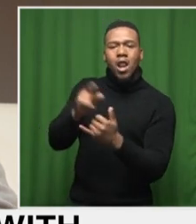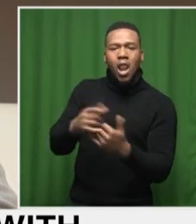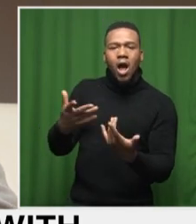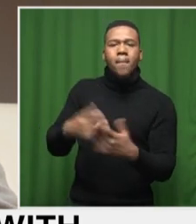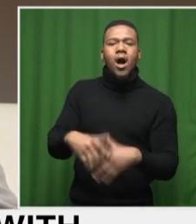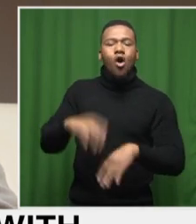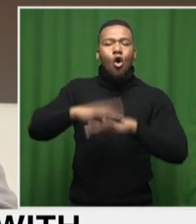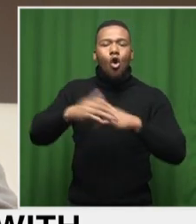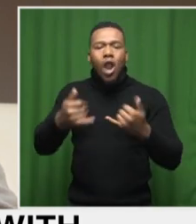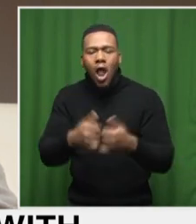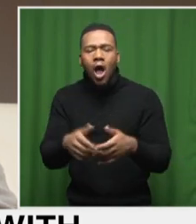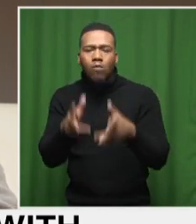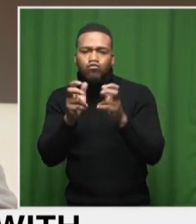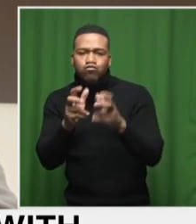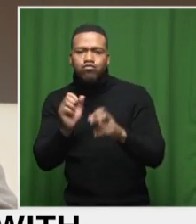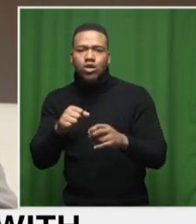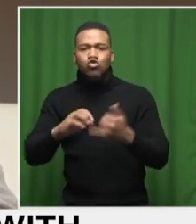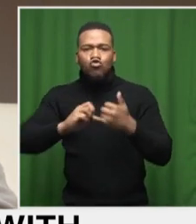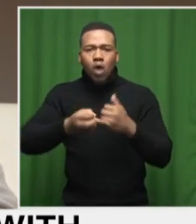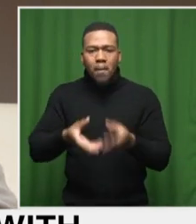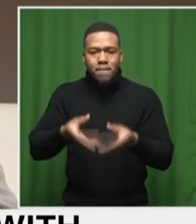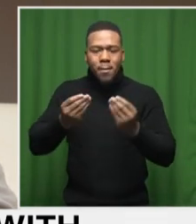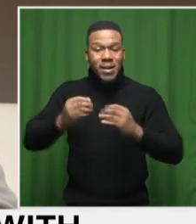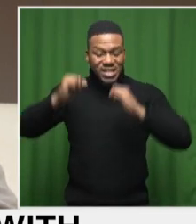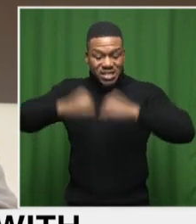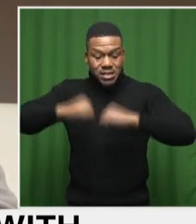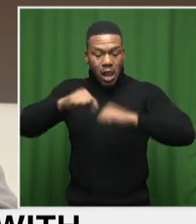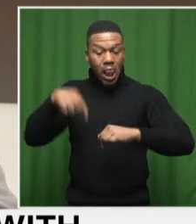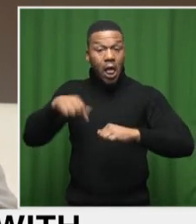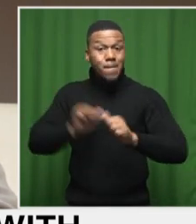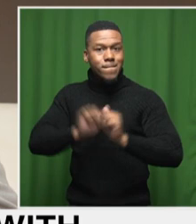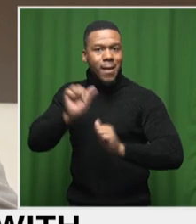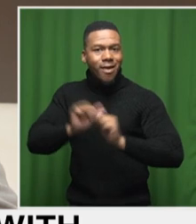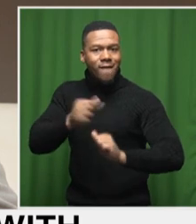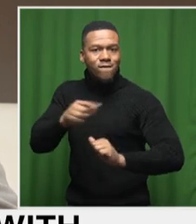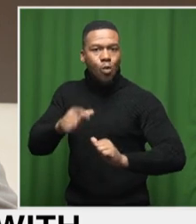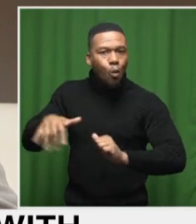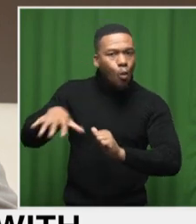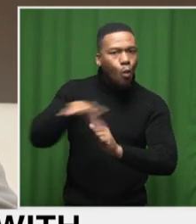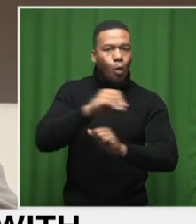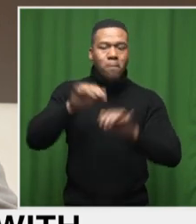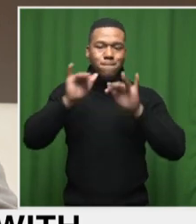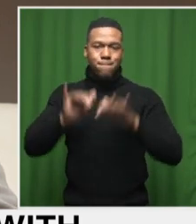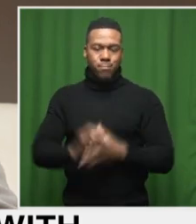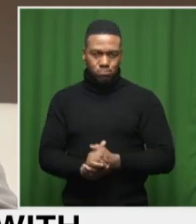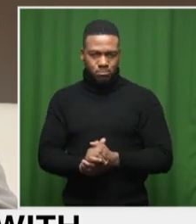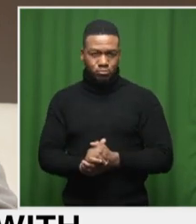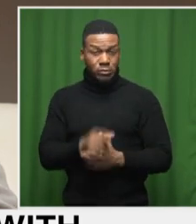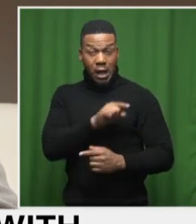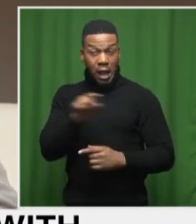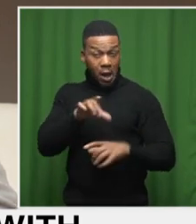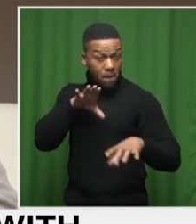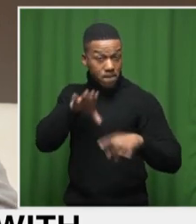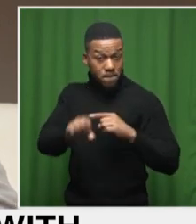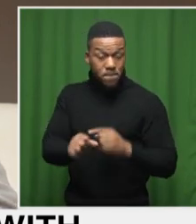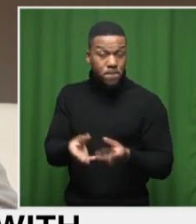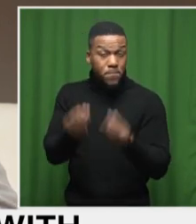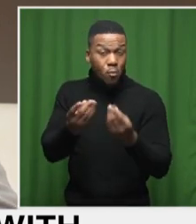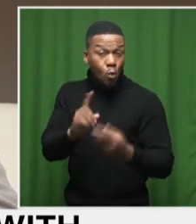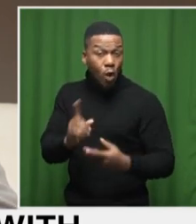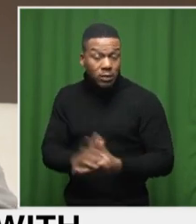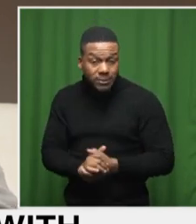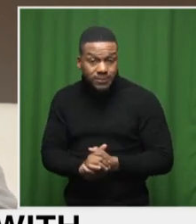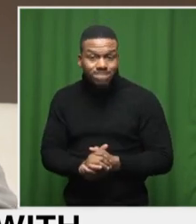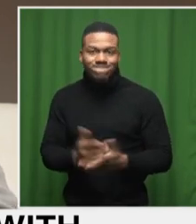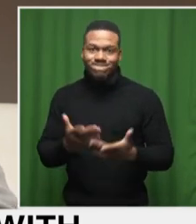producers to try and find a better deal for everyone. And that's the process of collective bargaining. What they found is that on the table right